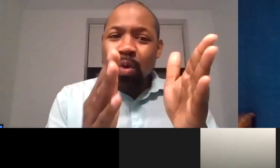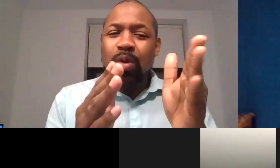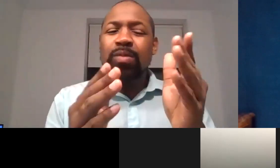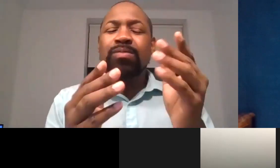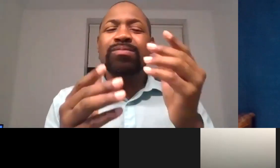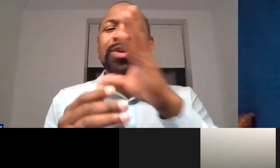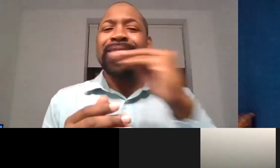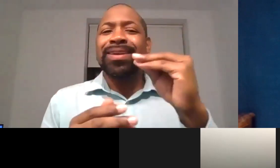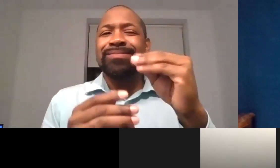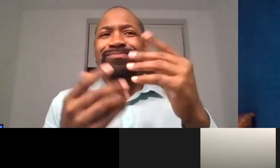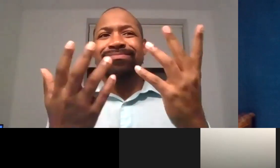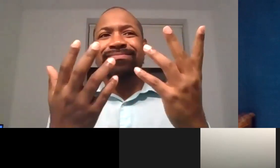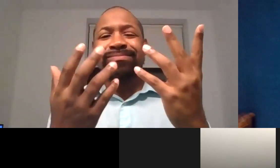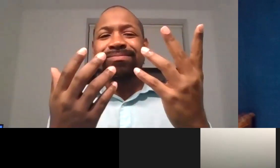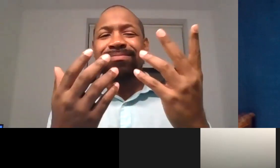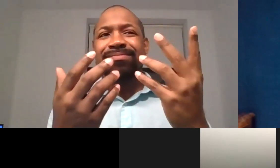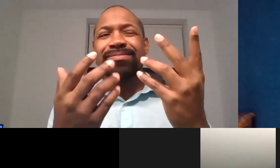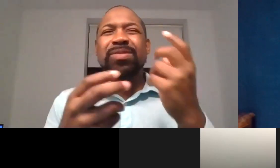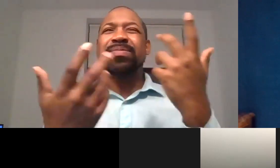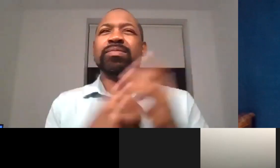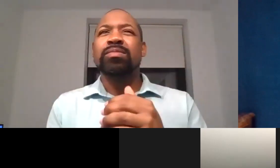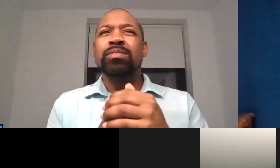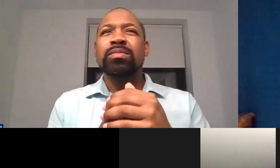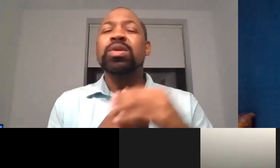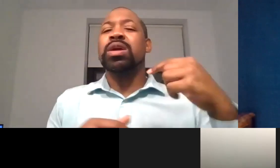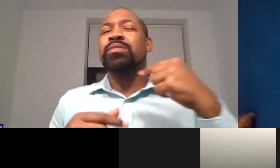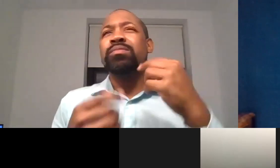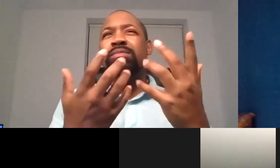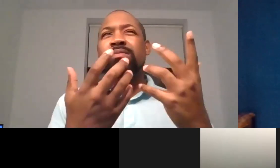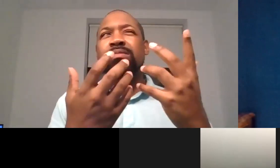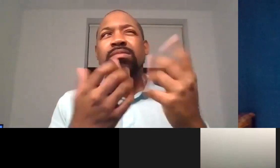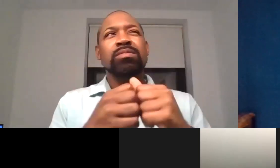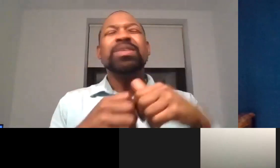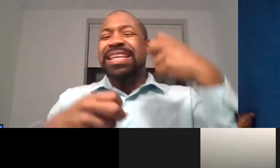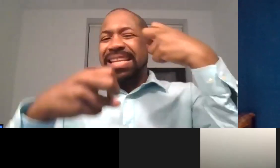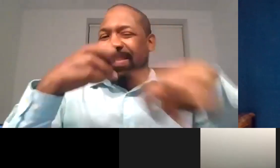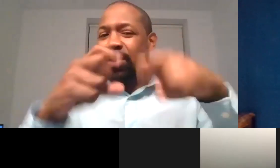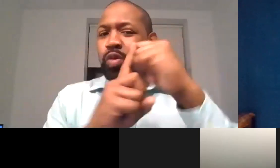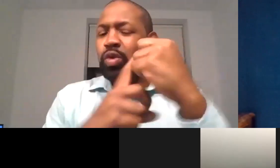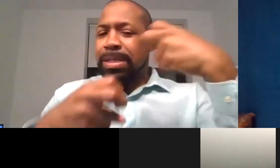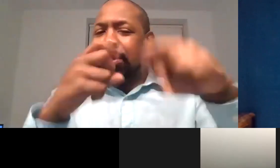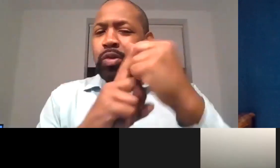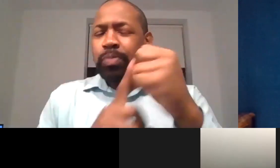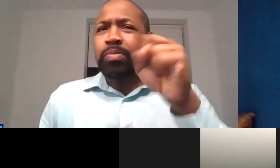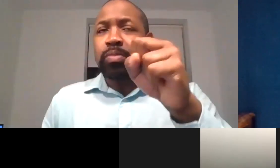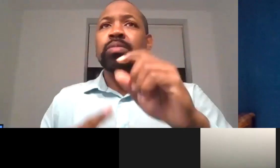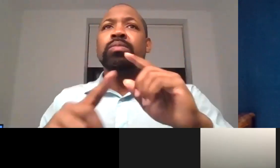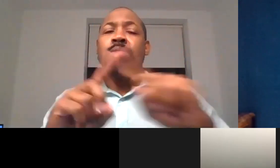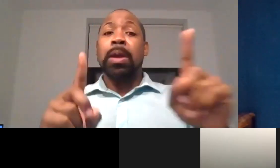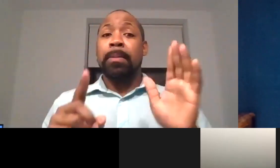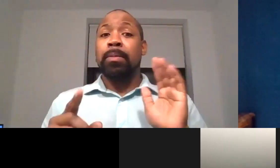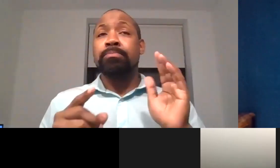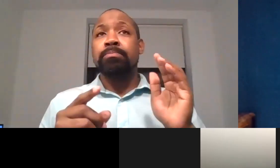not truly going according to plan. It's not really organized. So what I mean by that, it's a